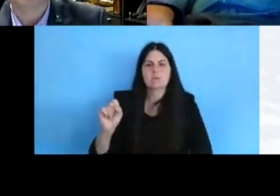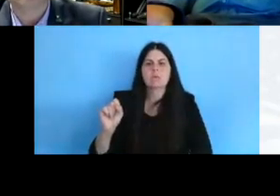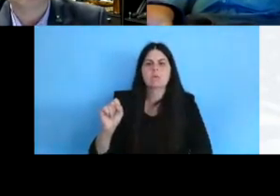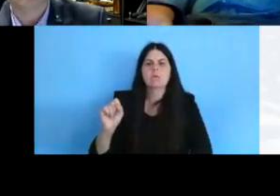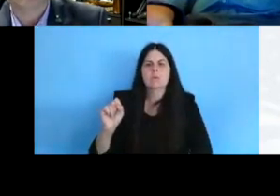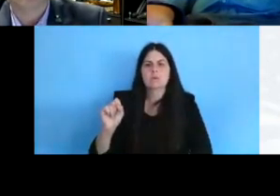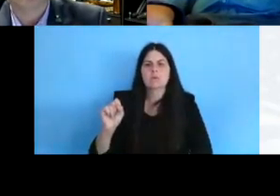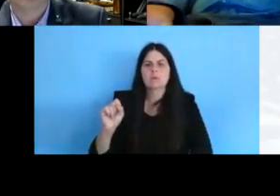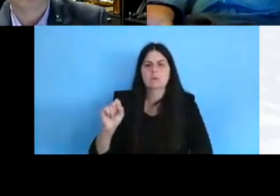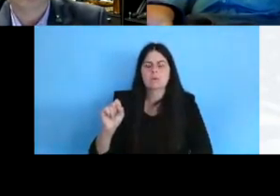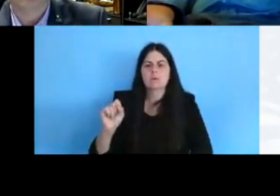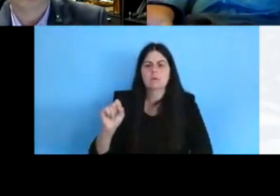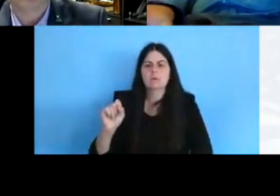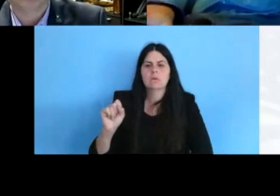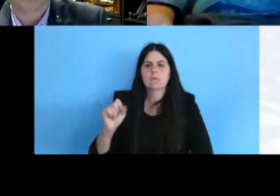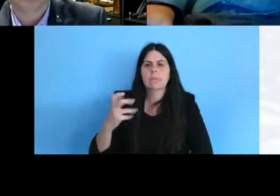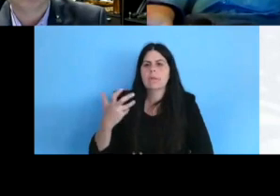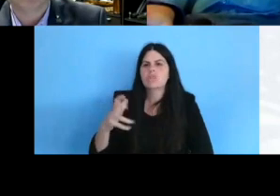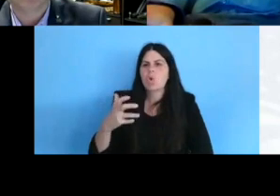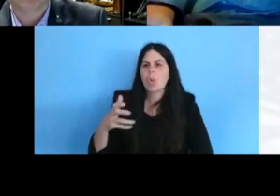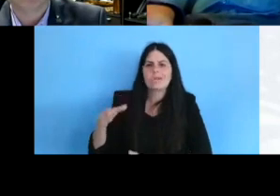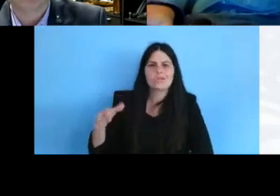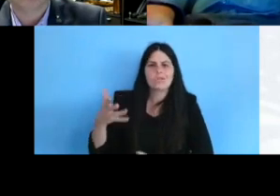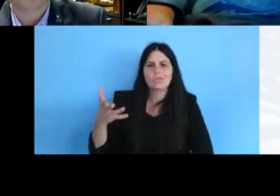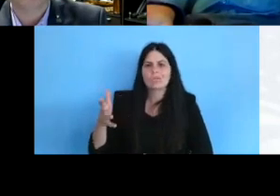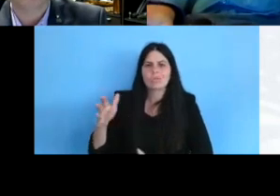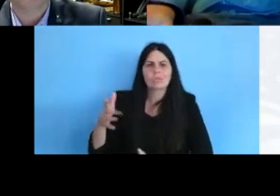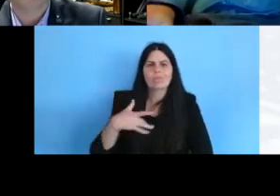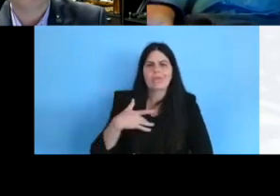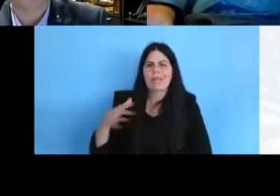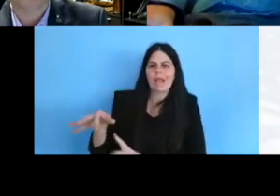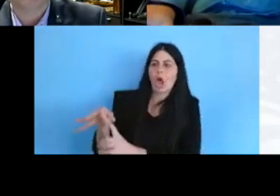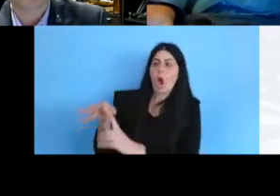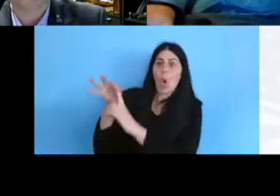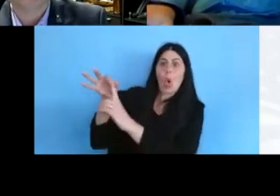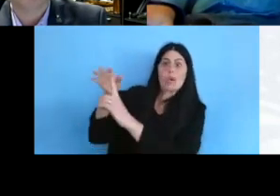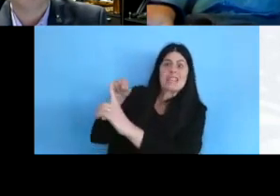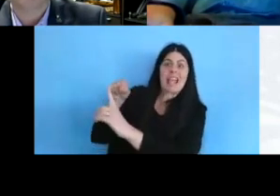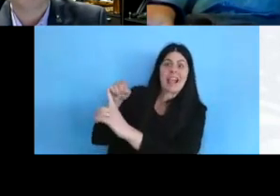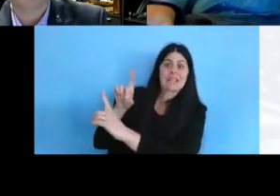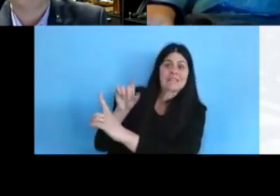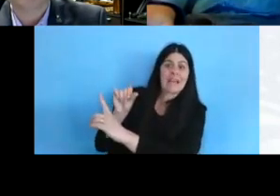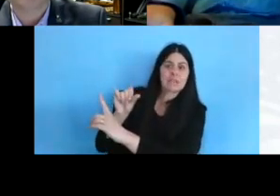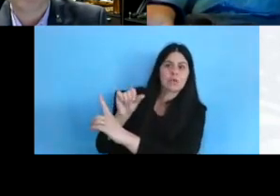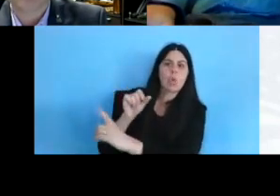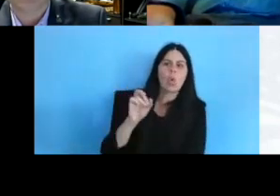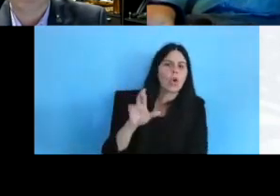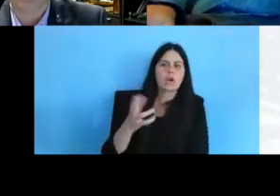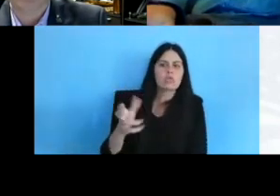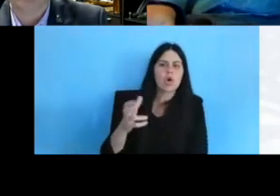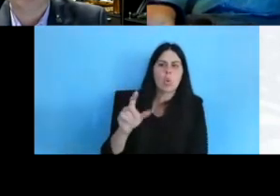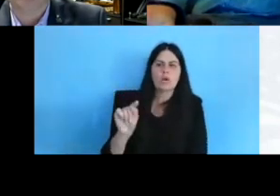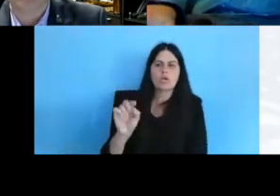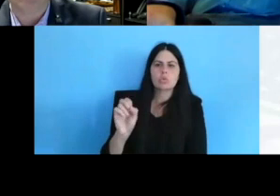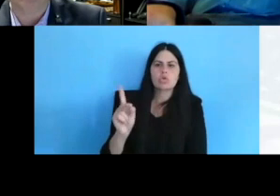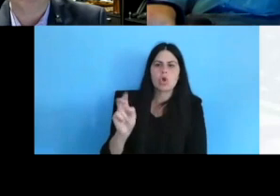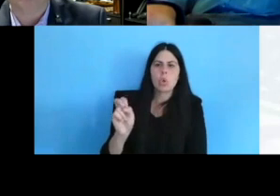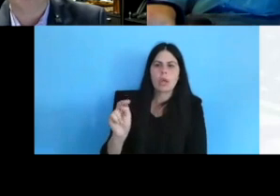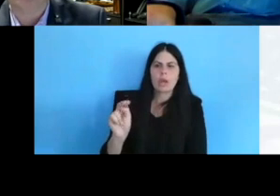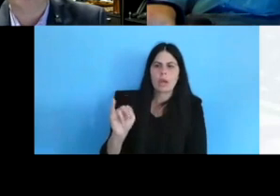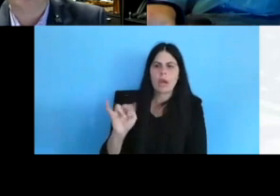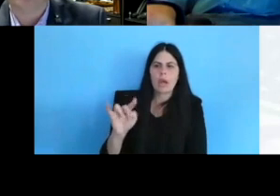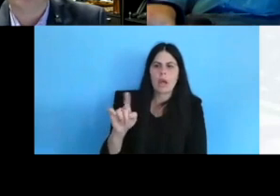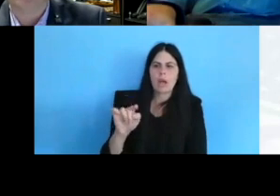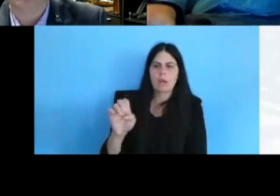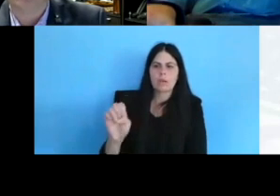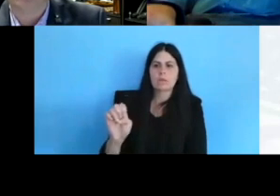also make them feel like you are, singling them out or tokenizing them? Those are great questions. I will definitely